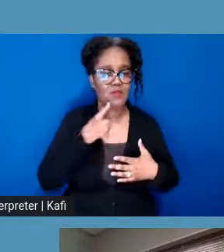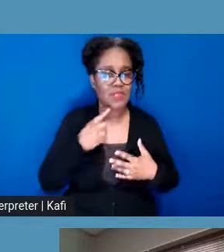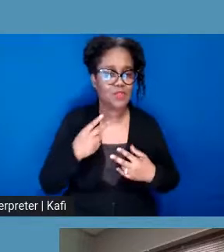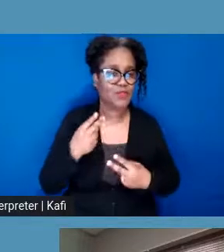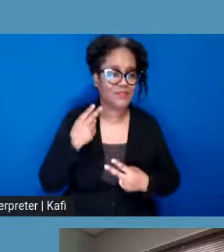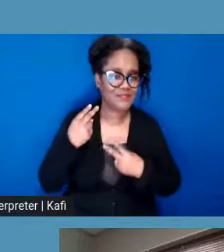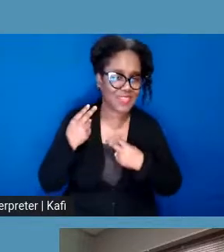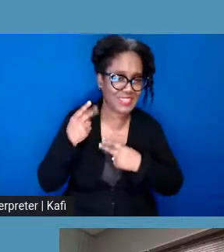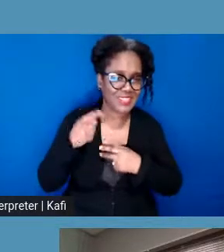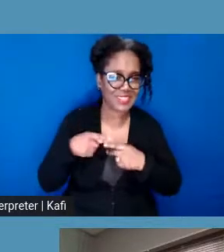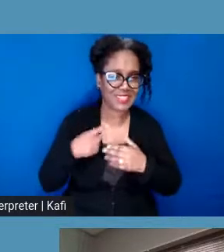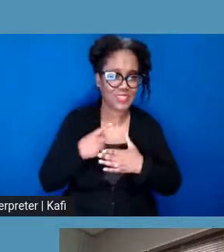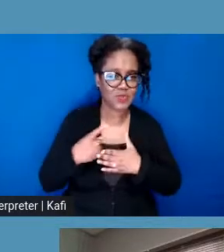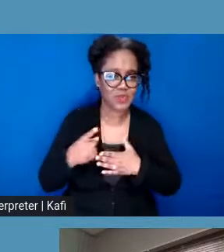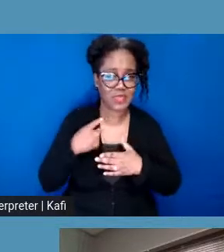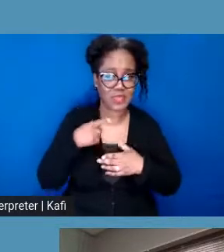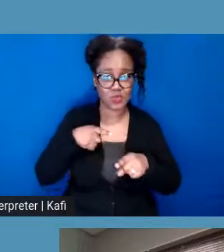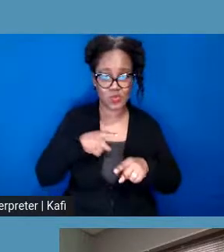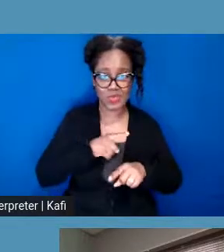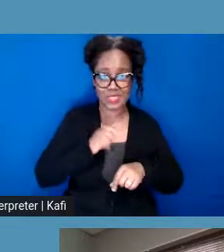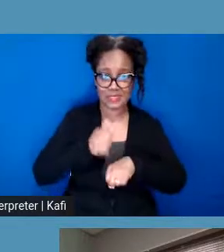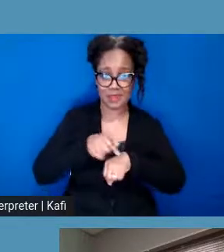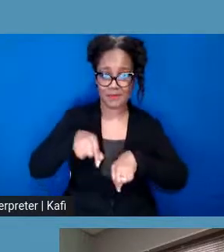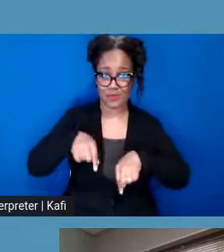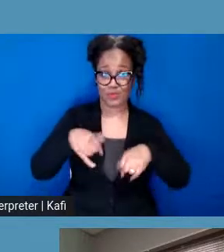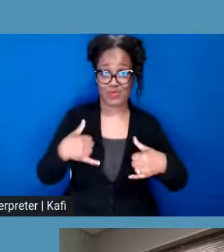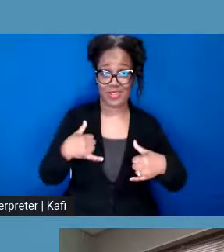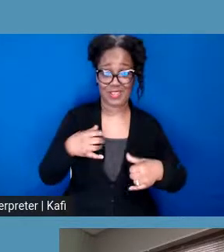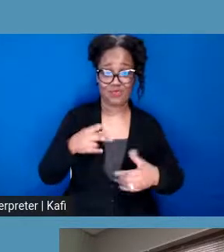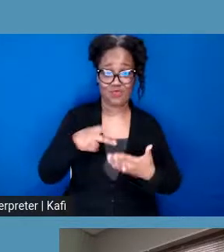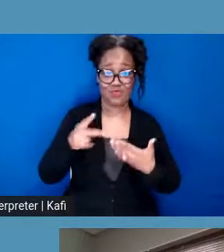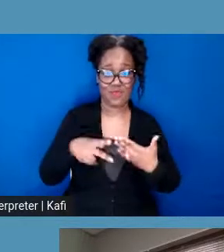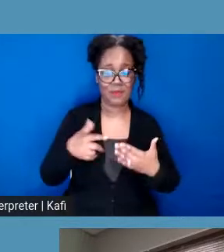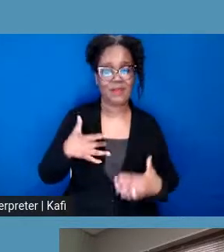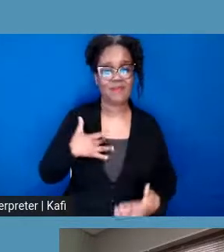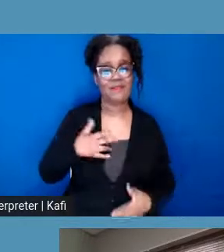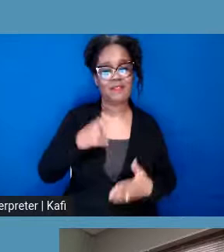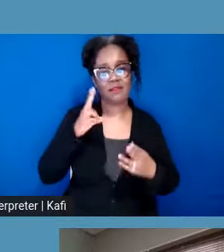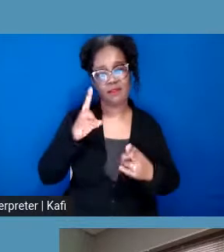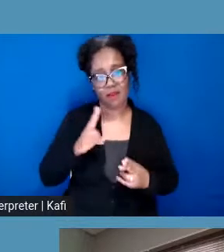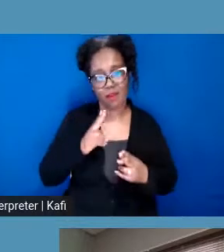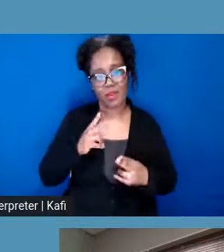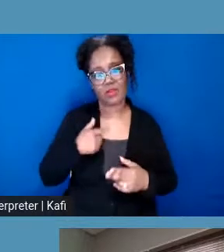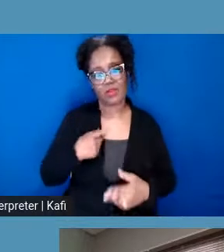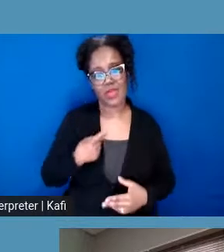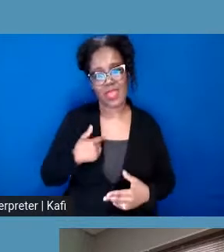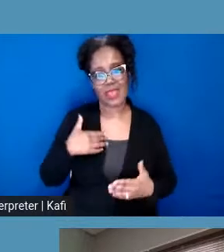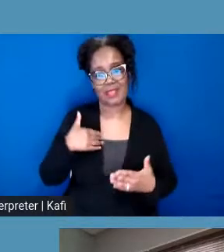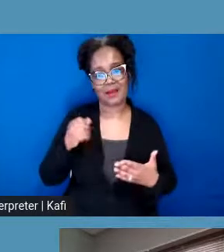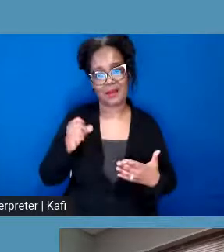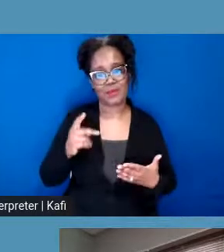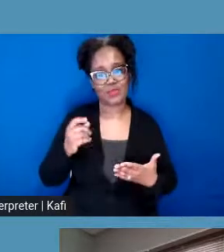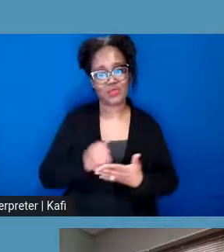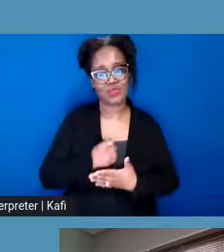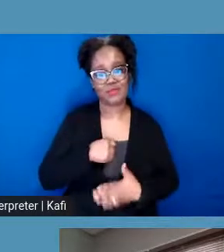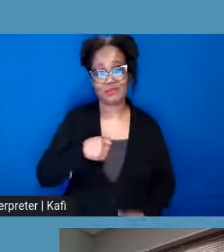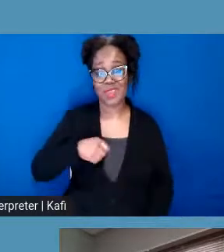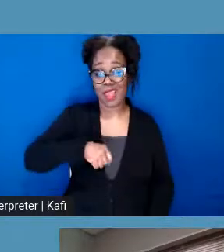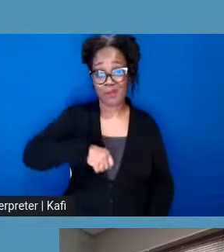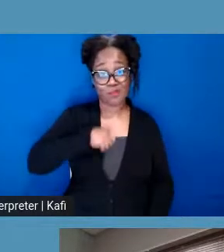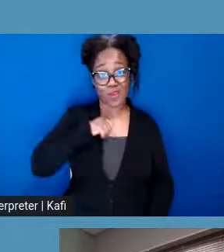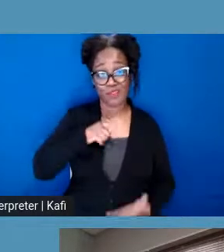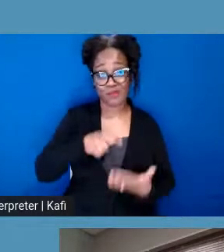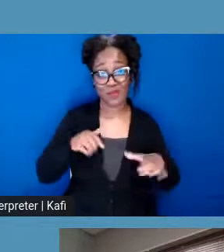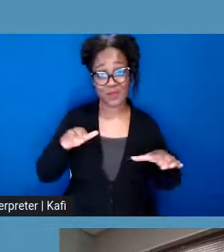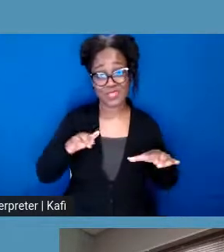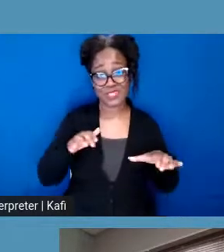program together, feel really honored that we had that opportunity, and I'm proud of what we did. And it was fun.